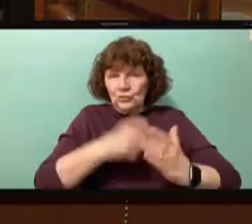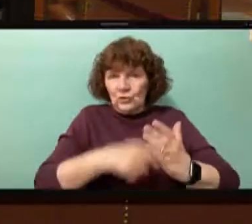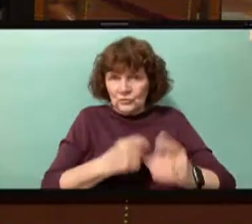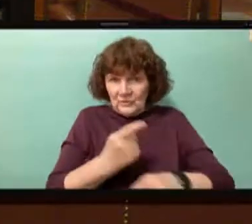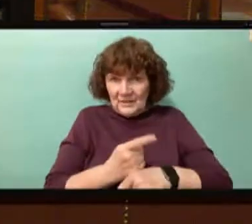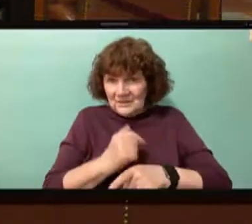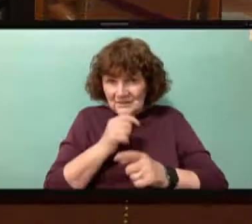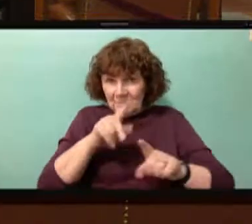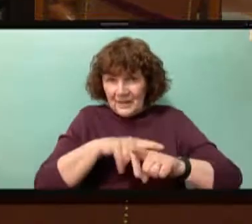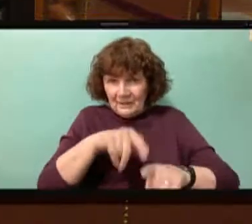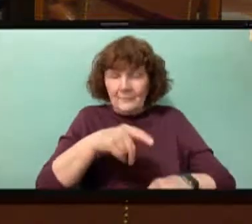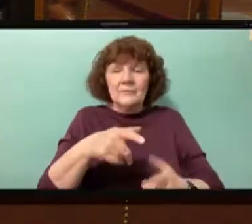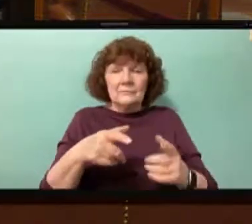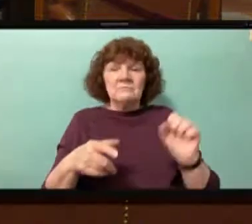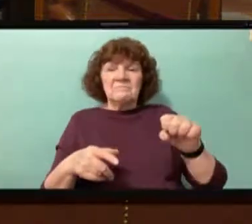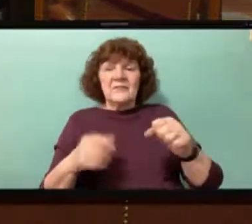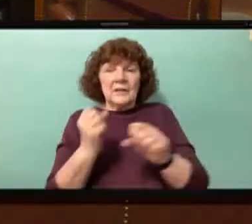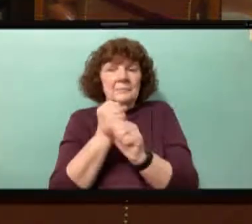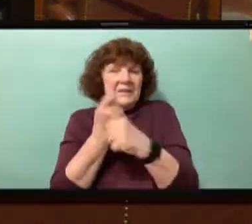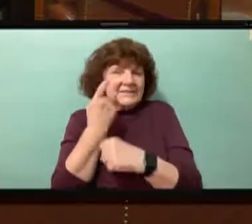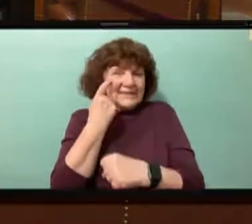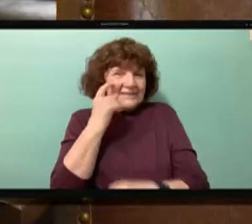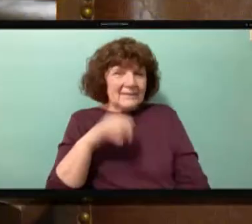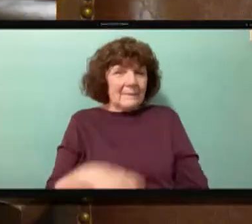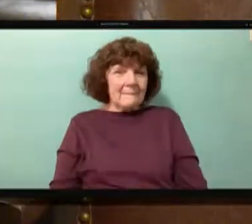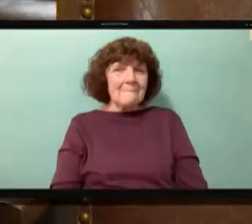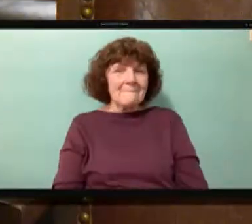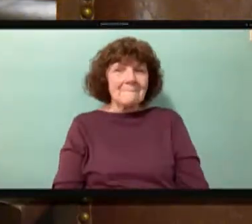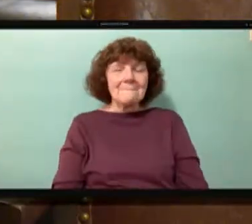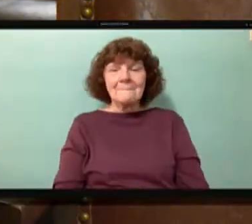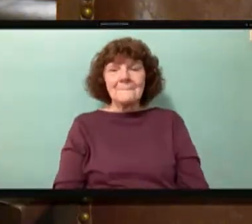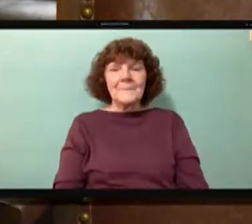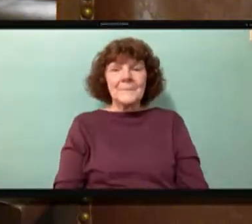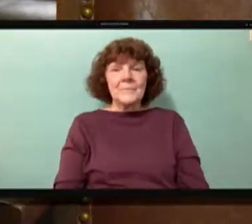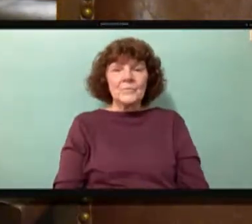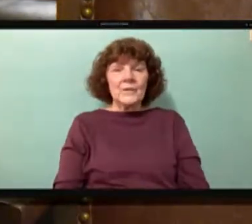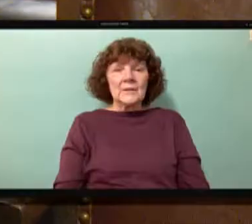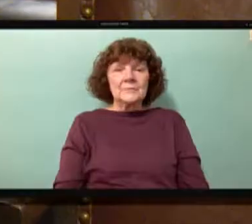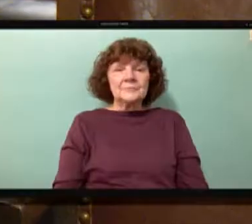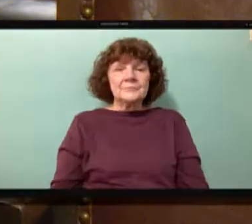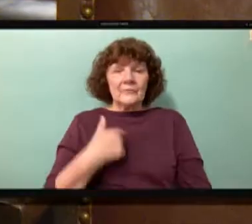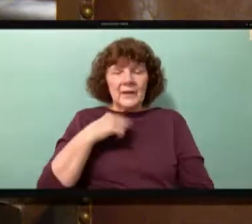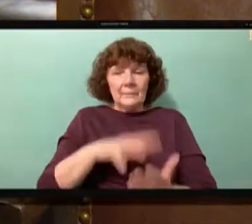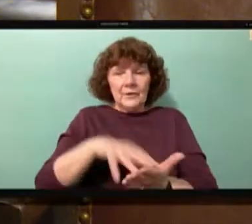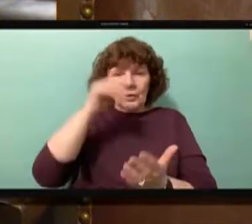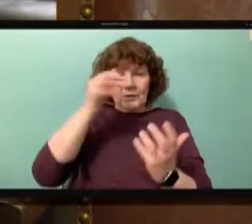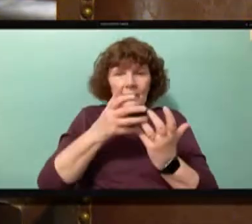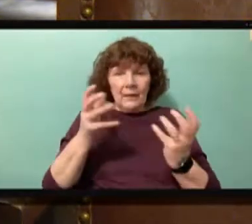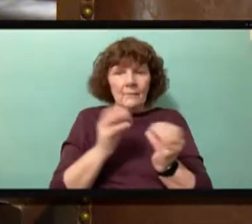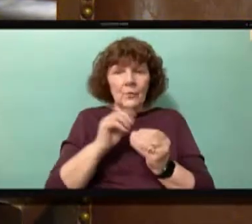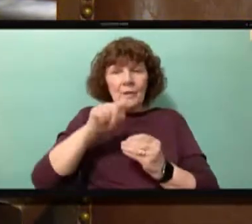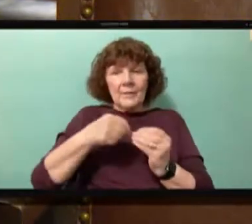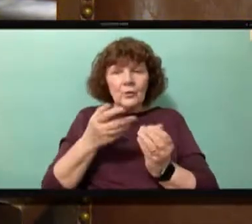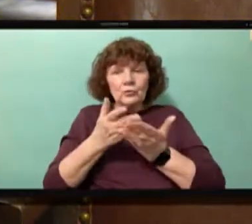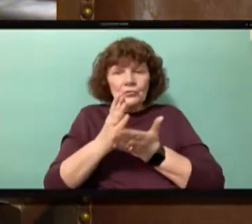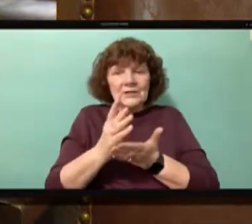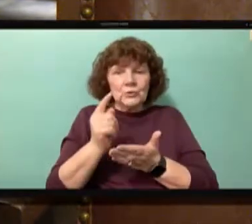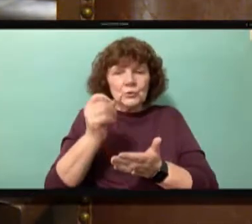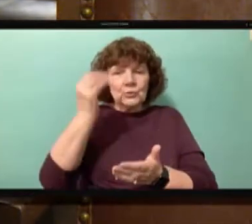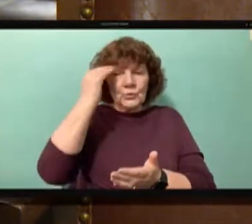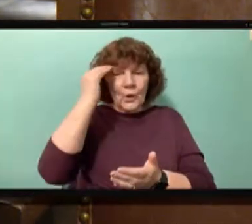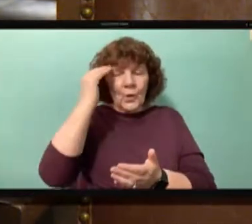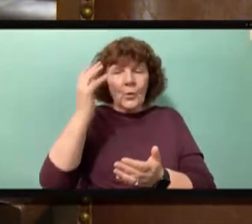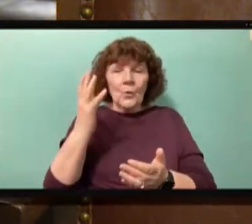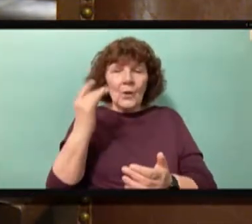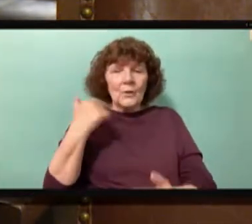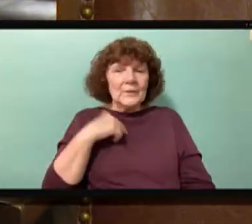That makes sense there. Yeah. I don't know, learning a lot more about right to knows and kind of why we do them